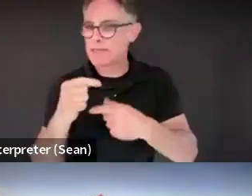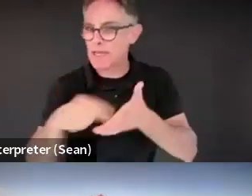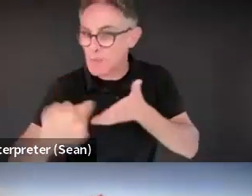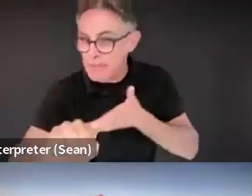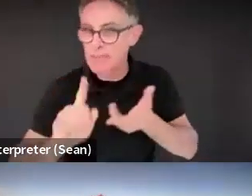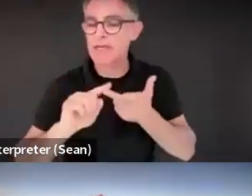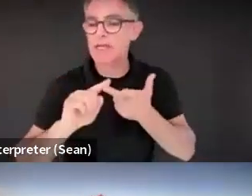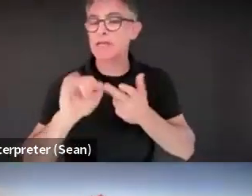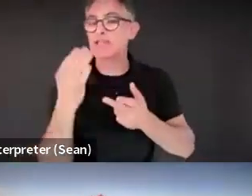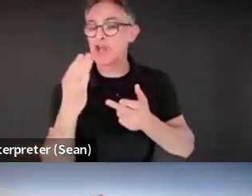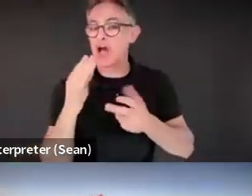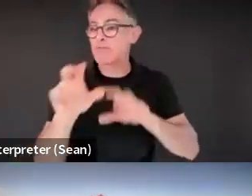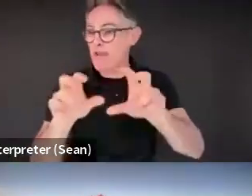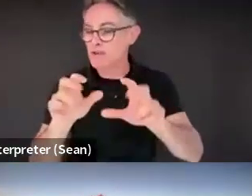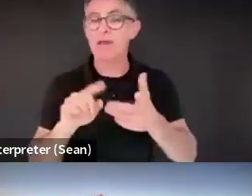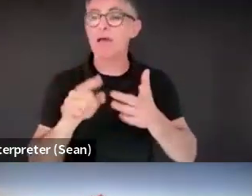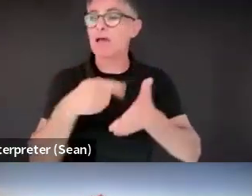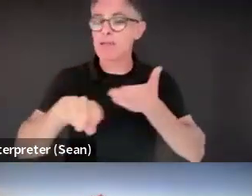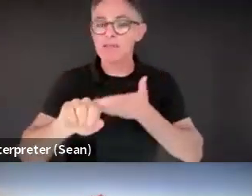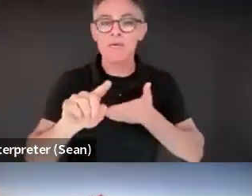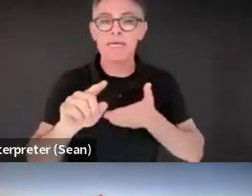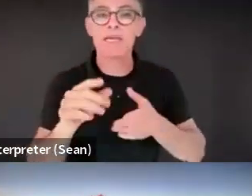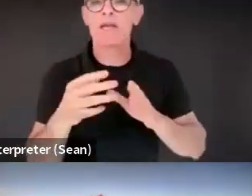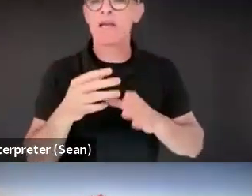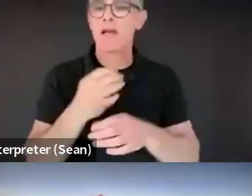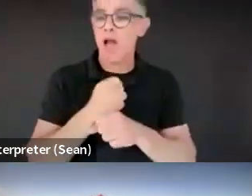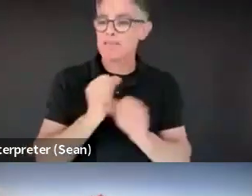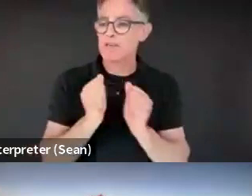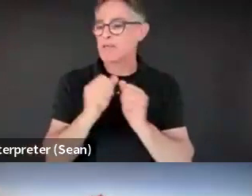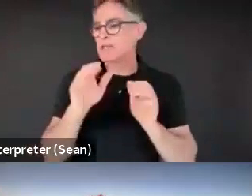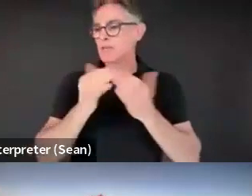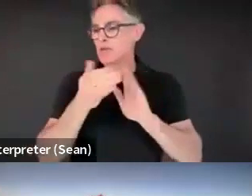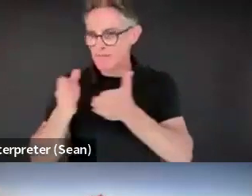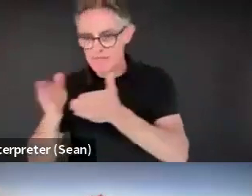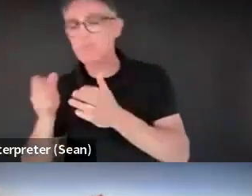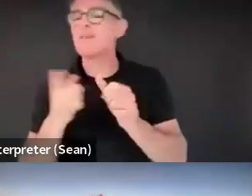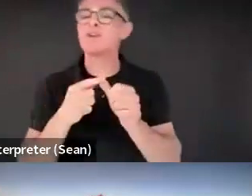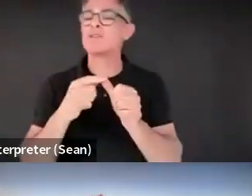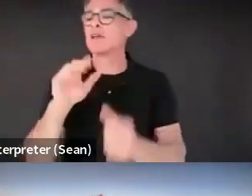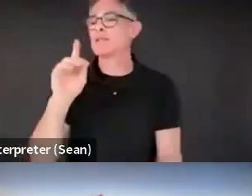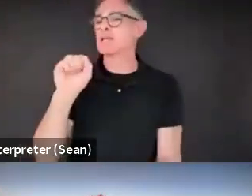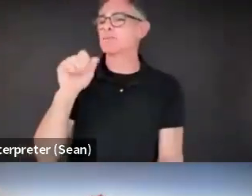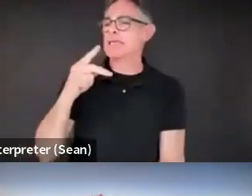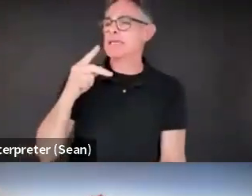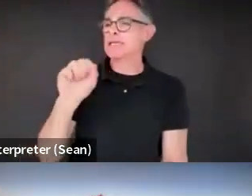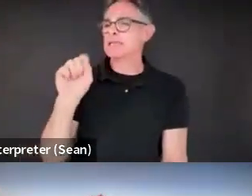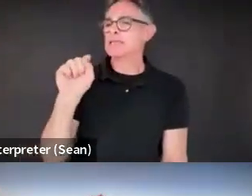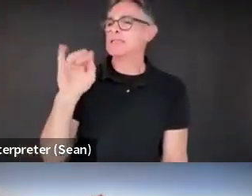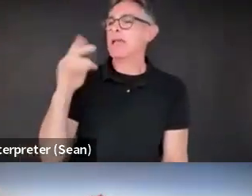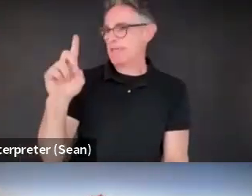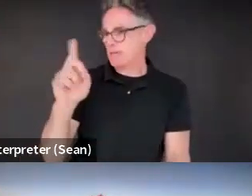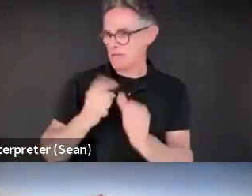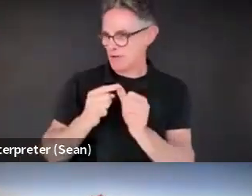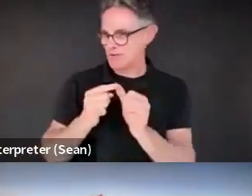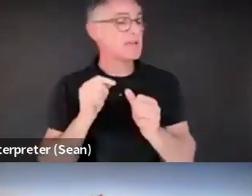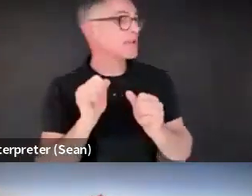fairs. Next week's Coffee with Community Services. We got a bunch of things coming up here, but let's roll into the DSP stipend first. Are you able to let me share my screen,